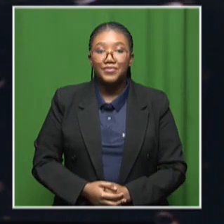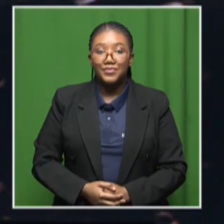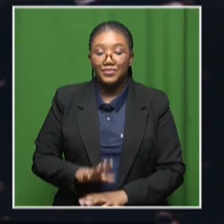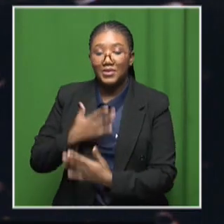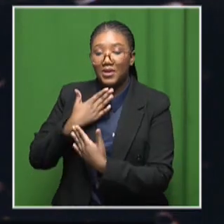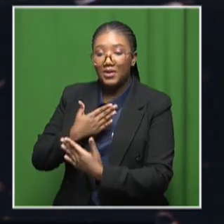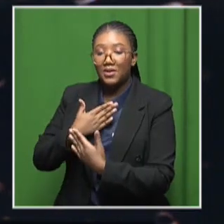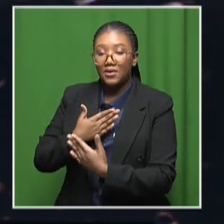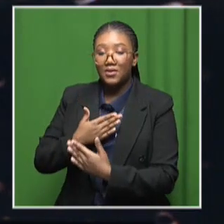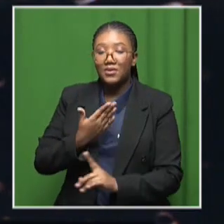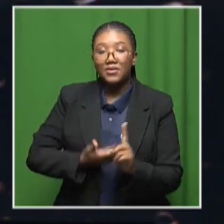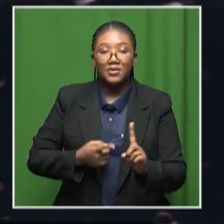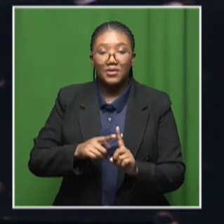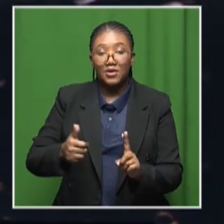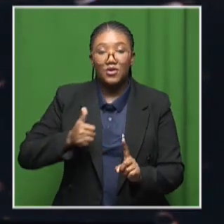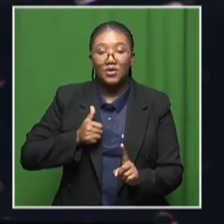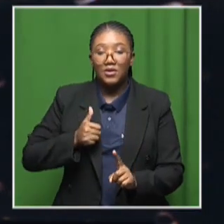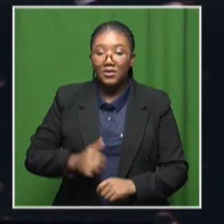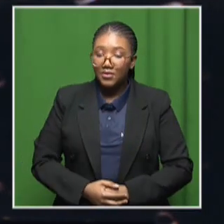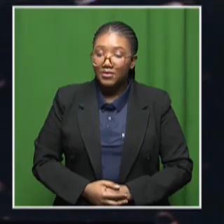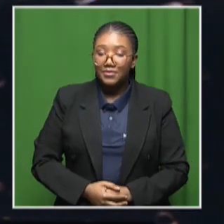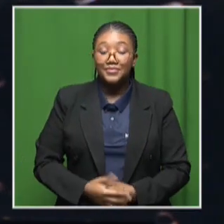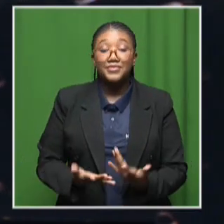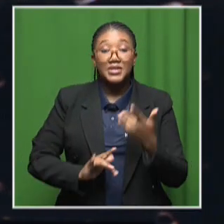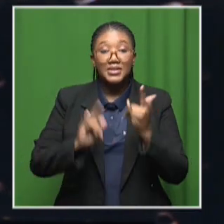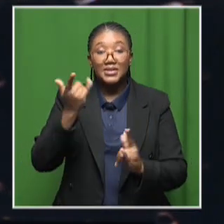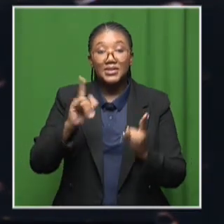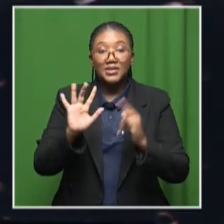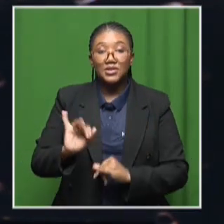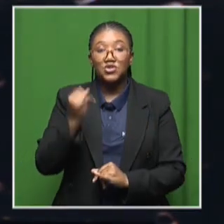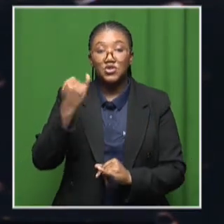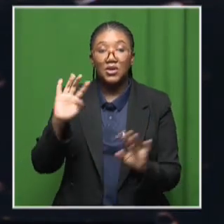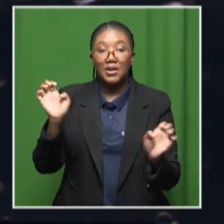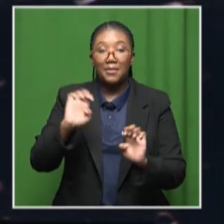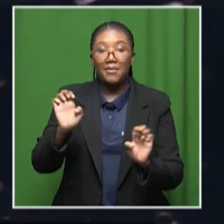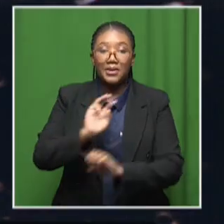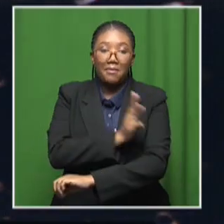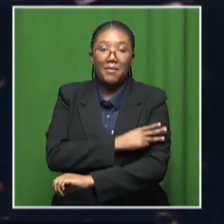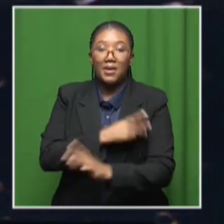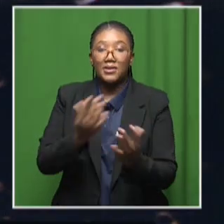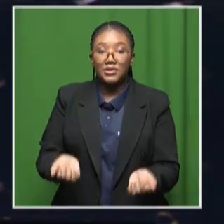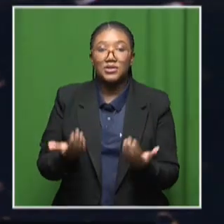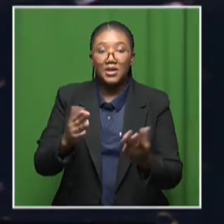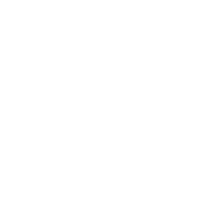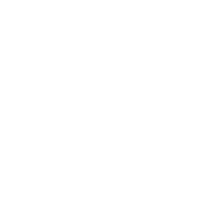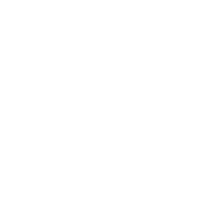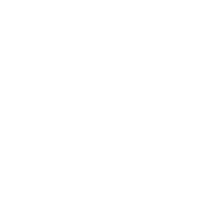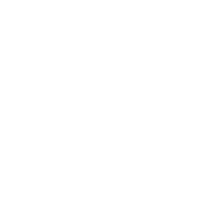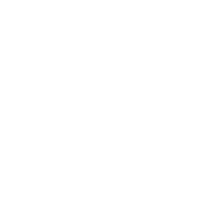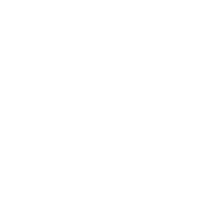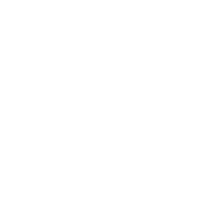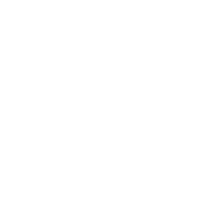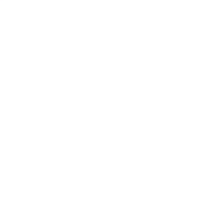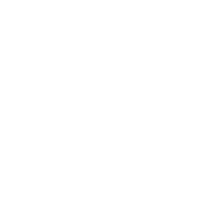Robert, thank you and good luck. Thank you very, very much. City of Johannesburg's Emergency Management Services spokesperson.